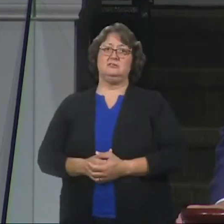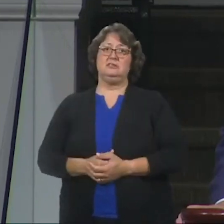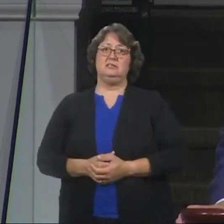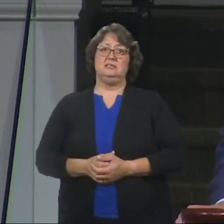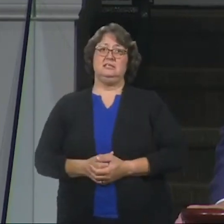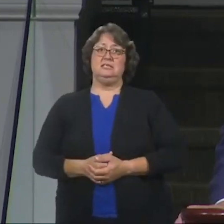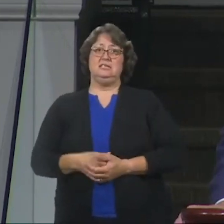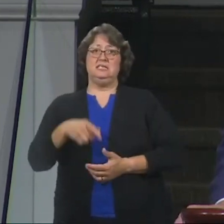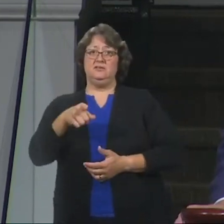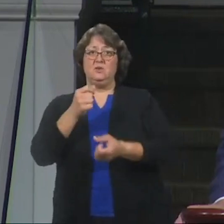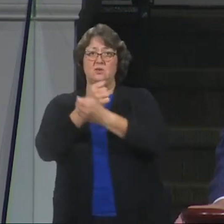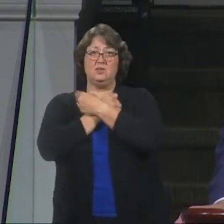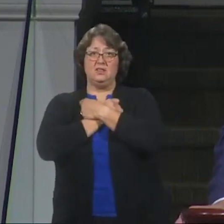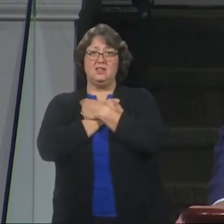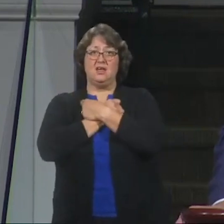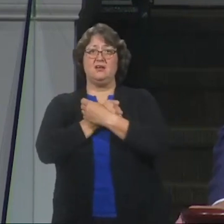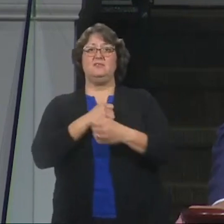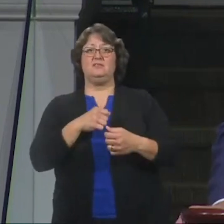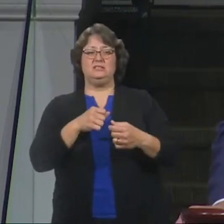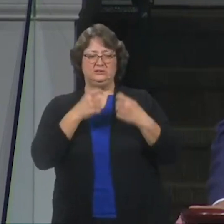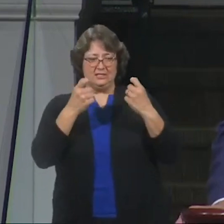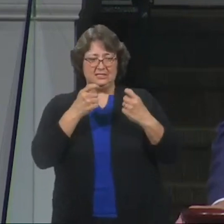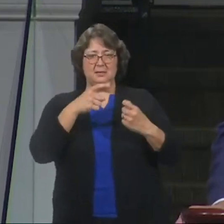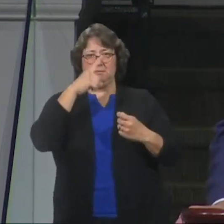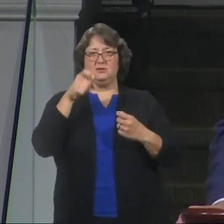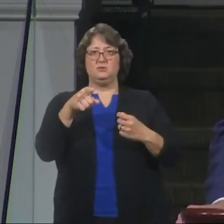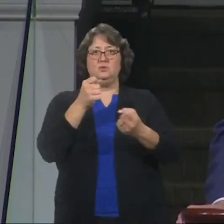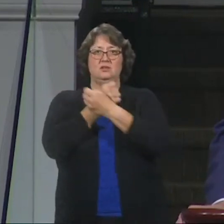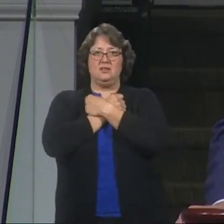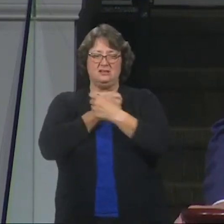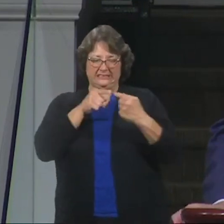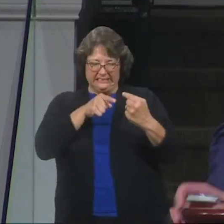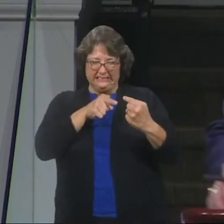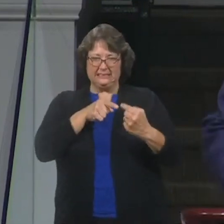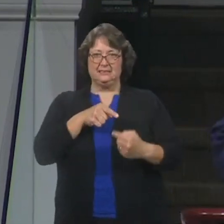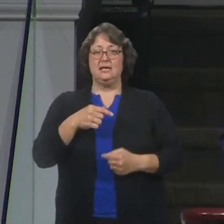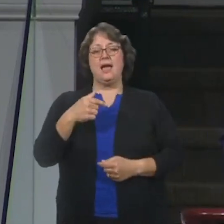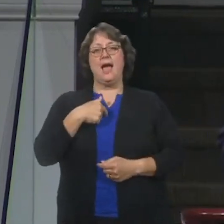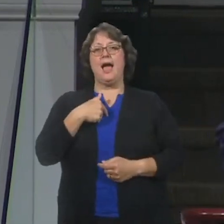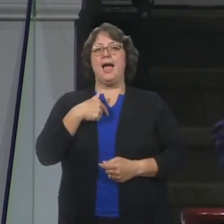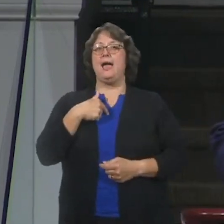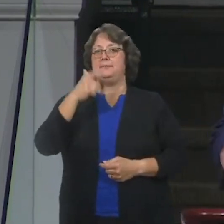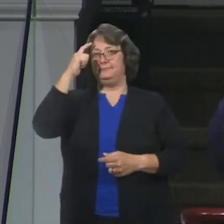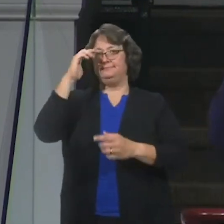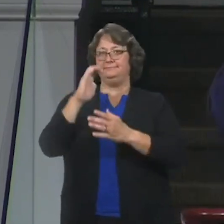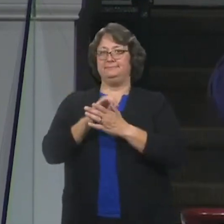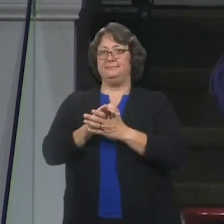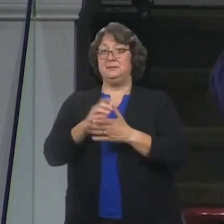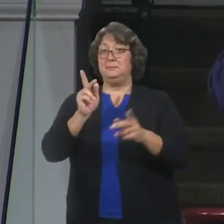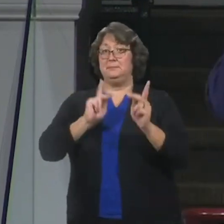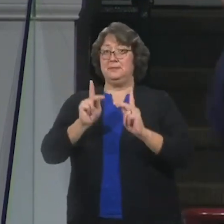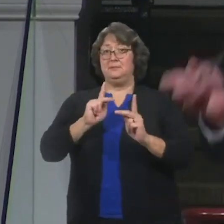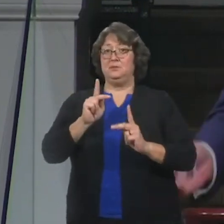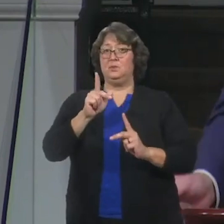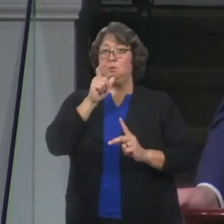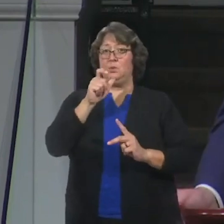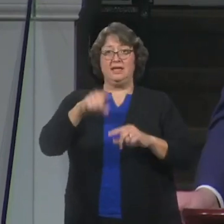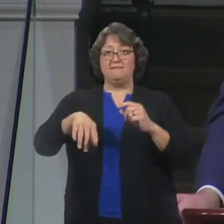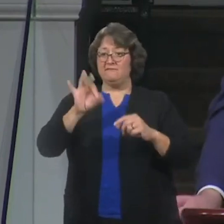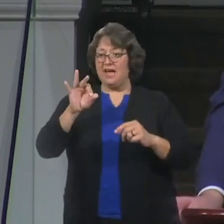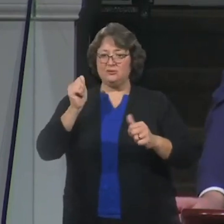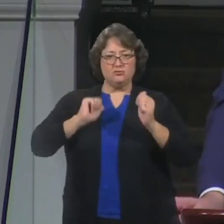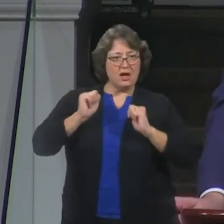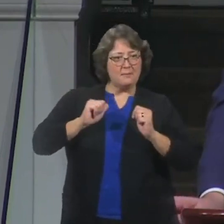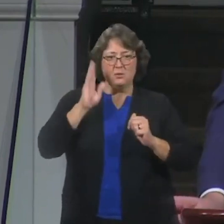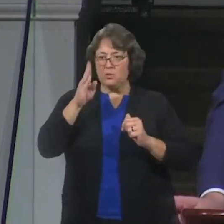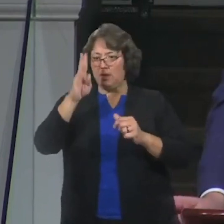loveth transgression that loveth what? Okay. I am convinced there's some people, if they can't find drama, they make it